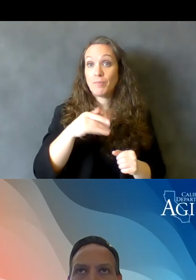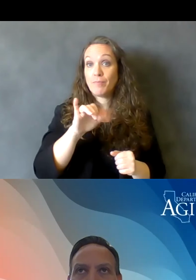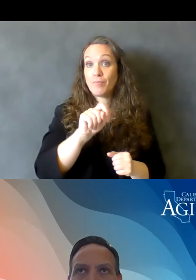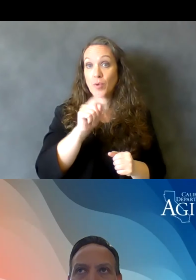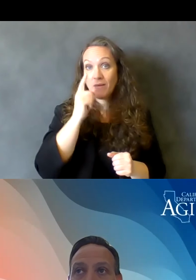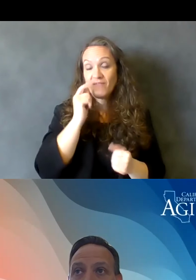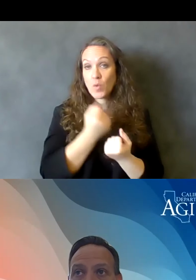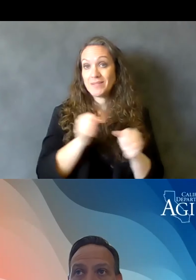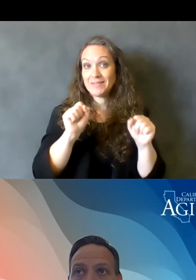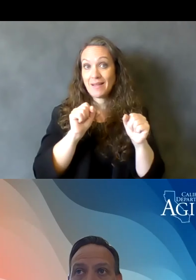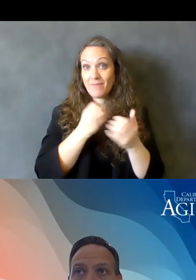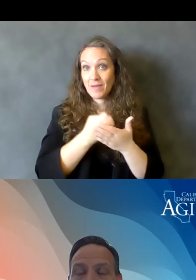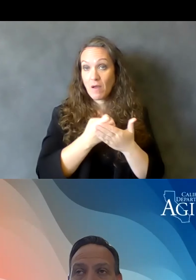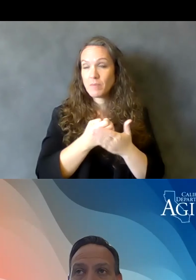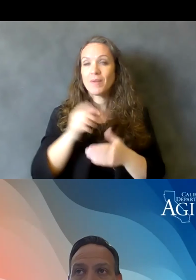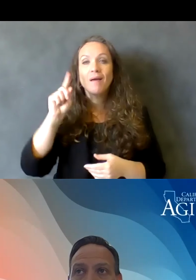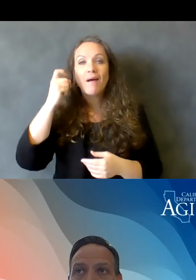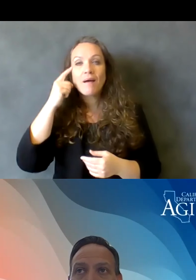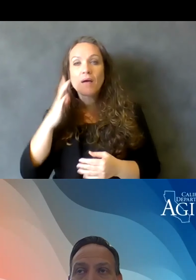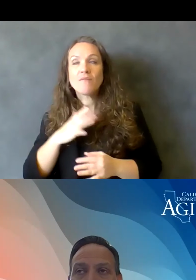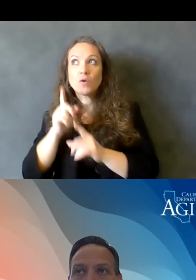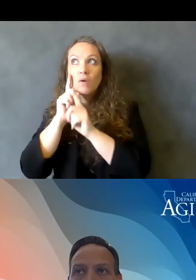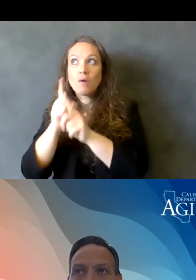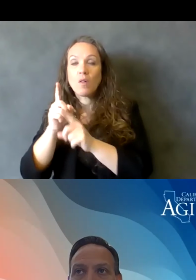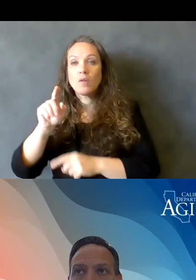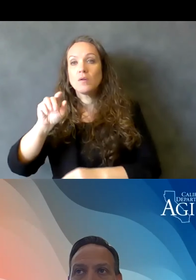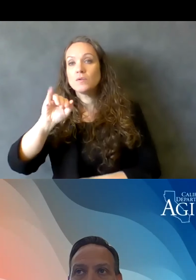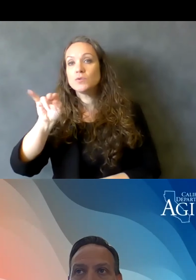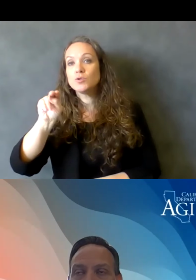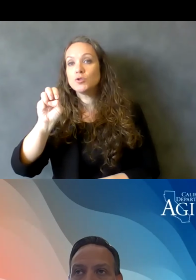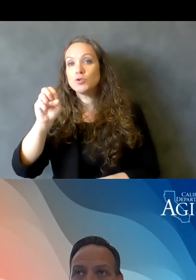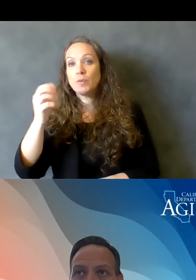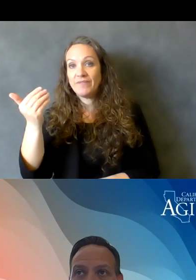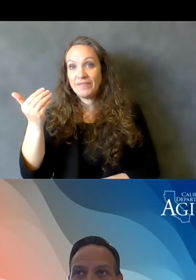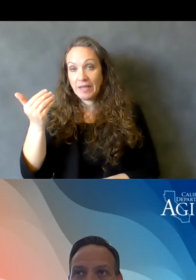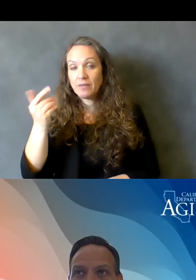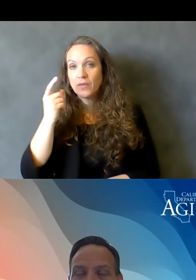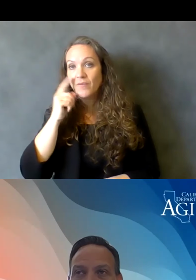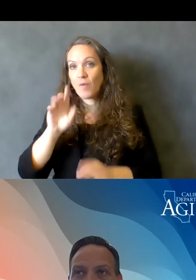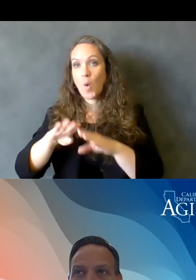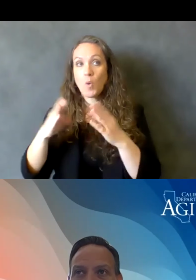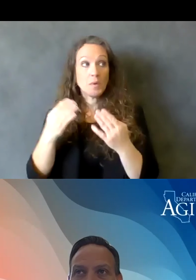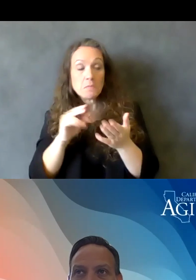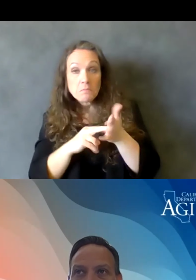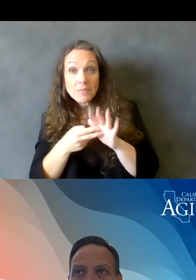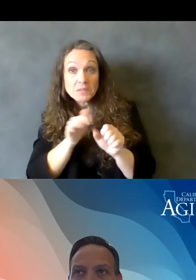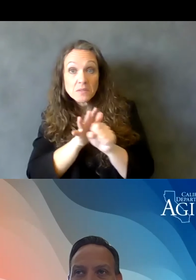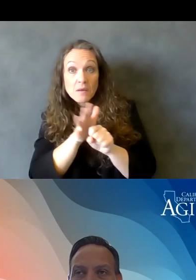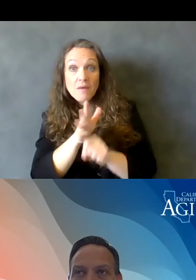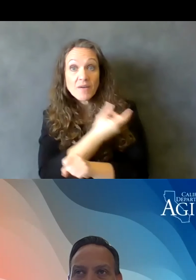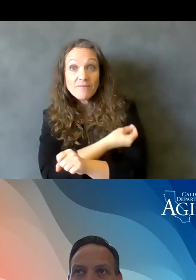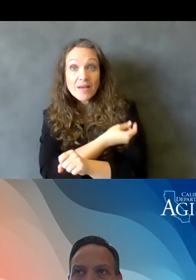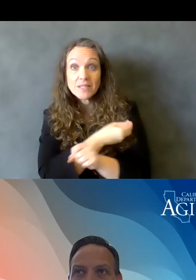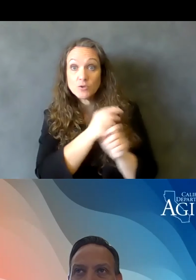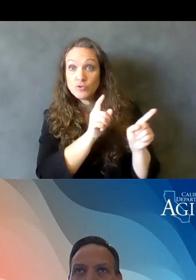have a target date of June 15th to reopen the economy, assuming that there's sufficient vaccinations to vaccinate everybody who's